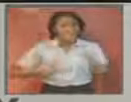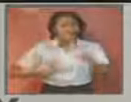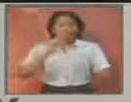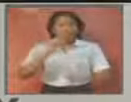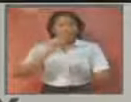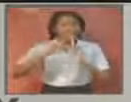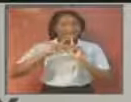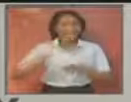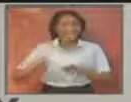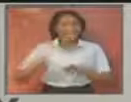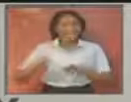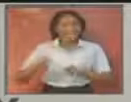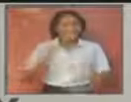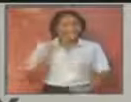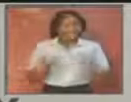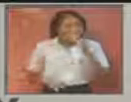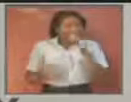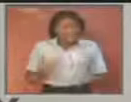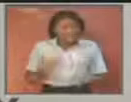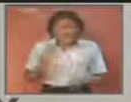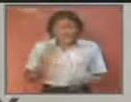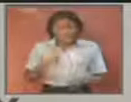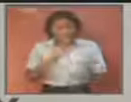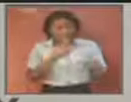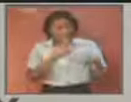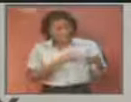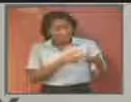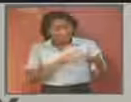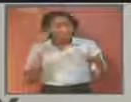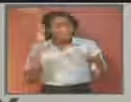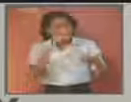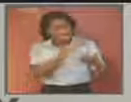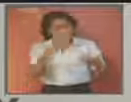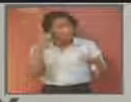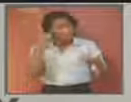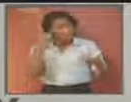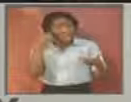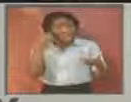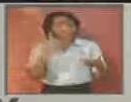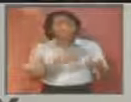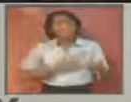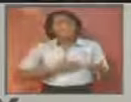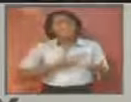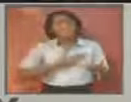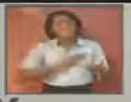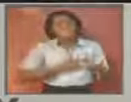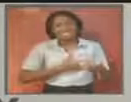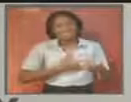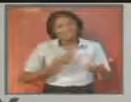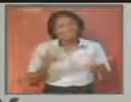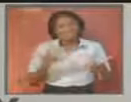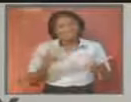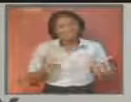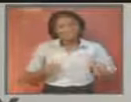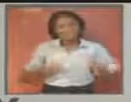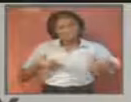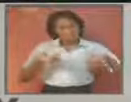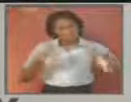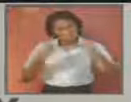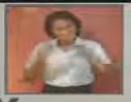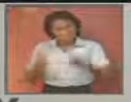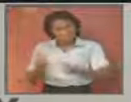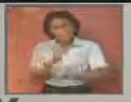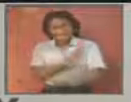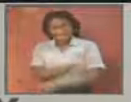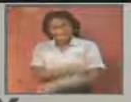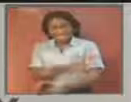know. If for some reason you miss your call, please visit your designated center between 8